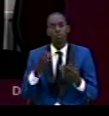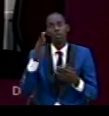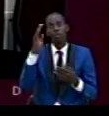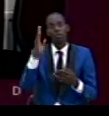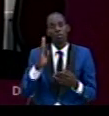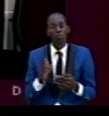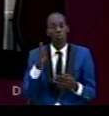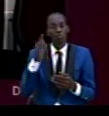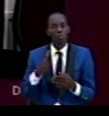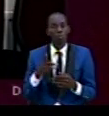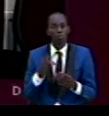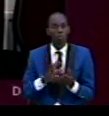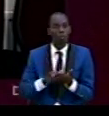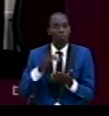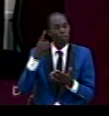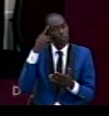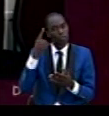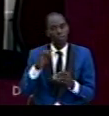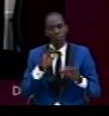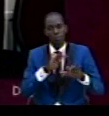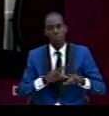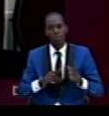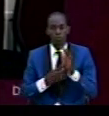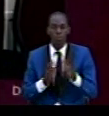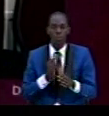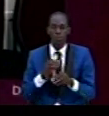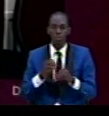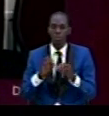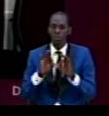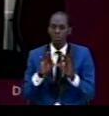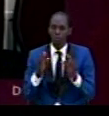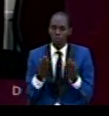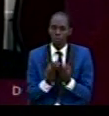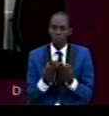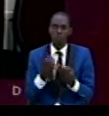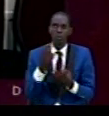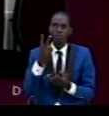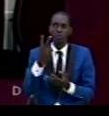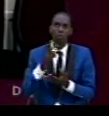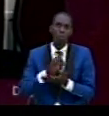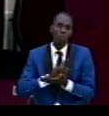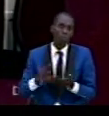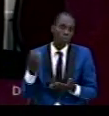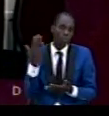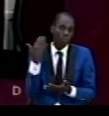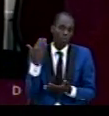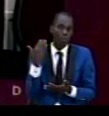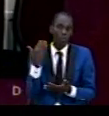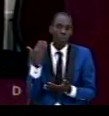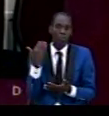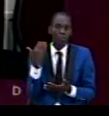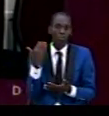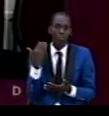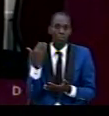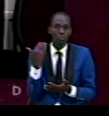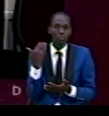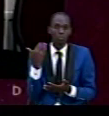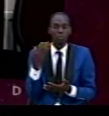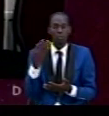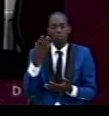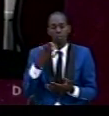showed us in the family. Precisely 2 weeks ago, my husband tested positive for